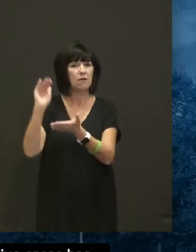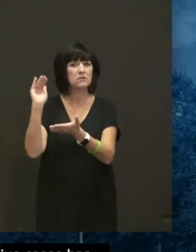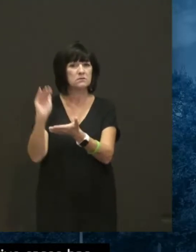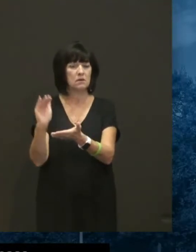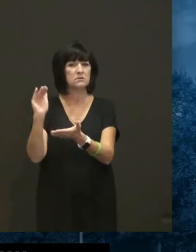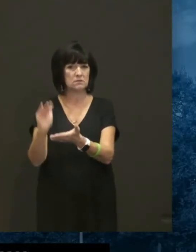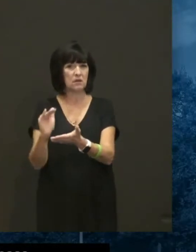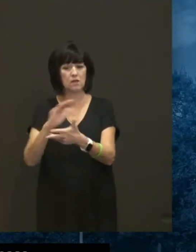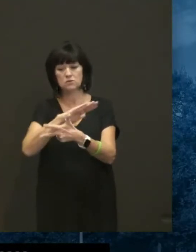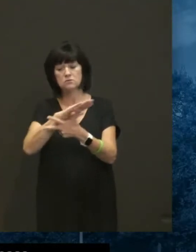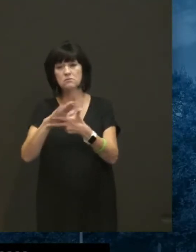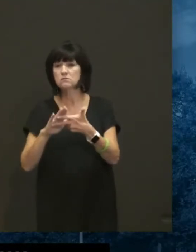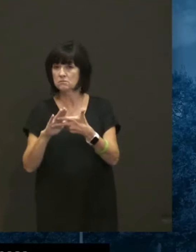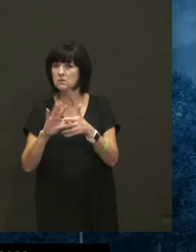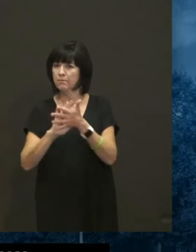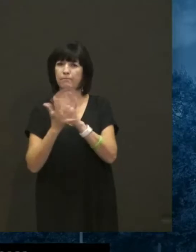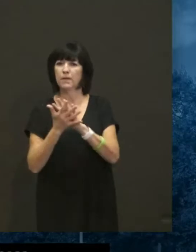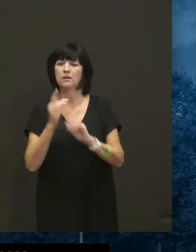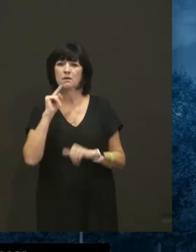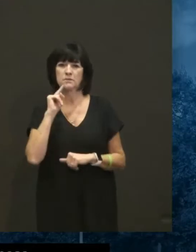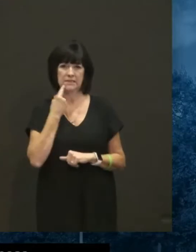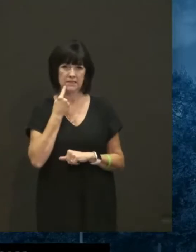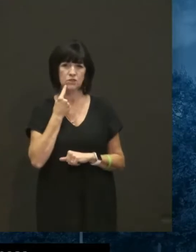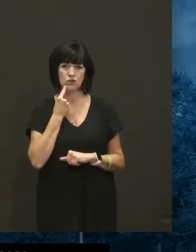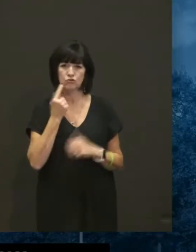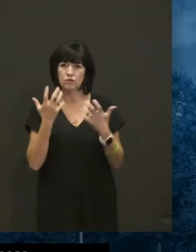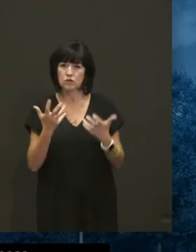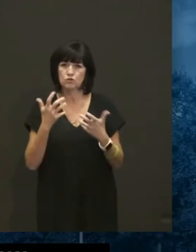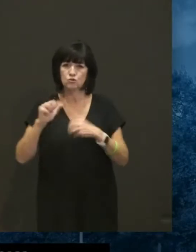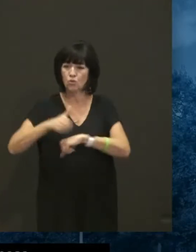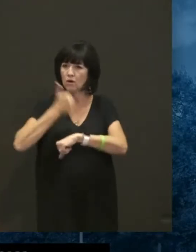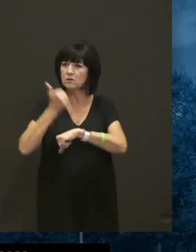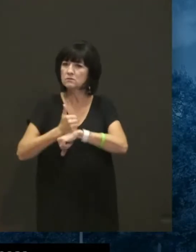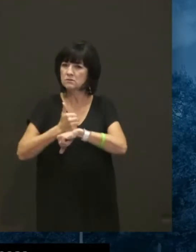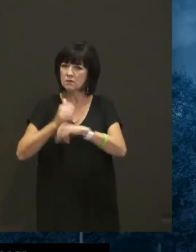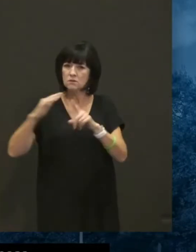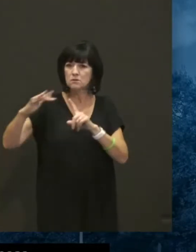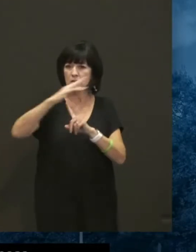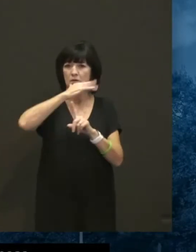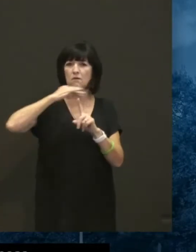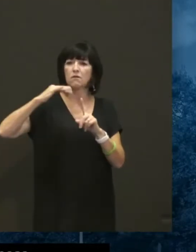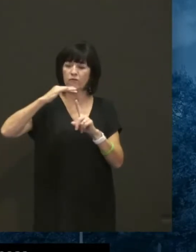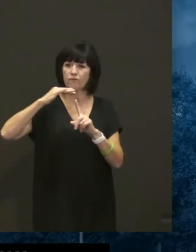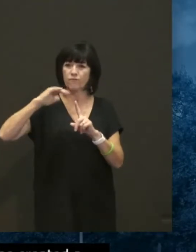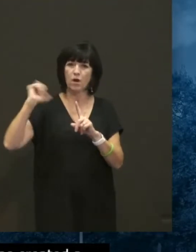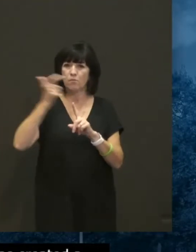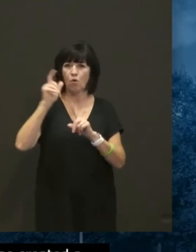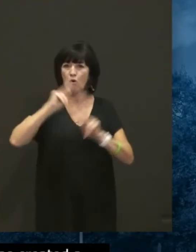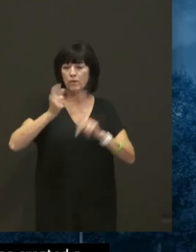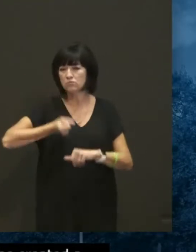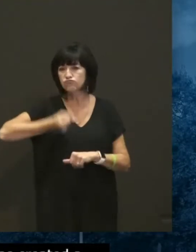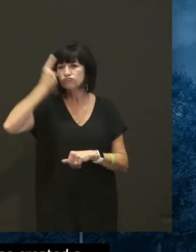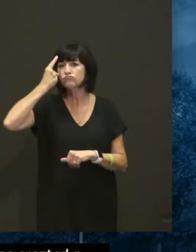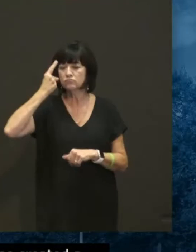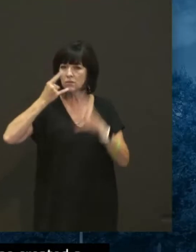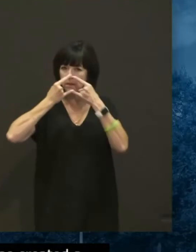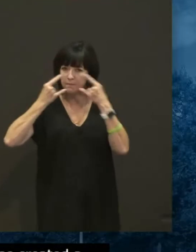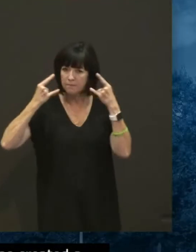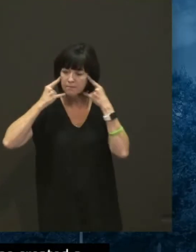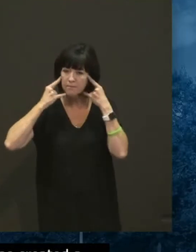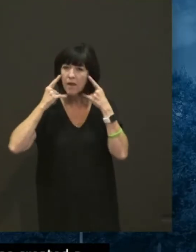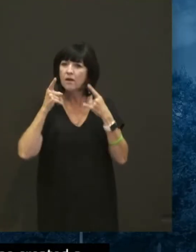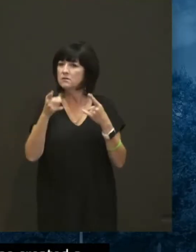have really been serious about their efforts to create a culture where folks are protective, they wear masks, they avoid